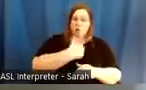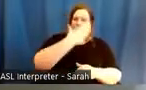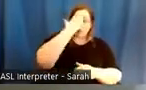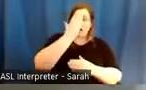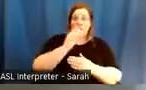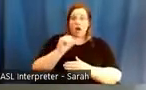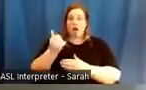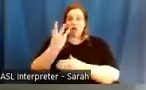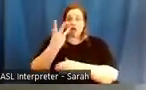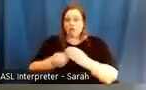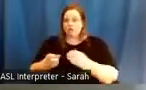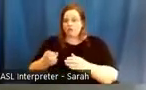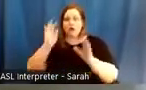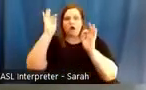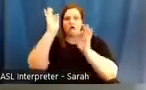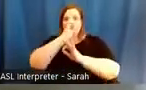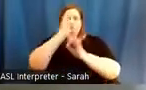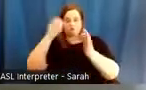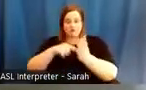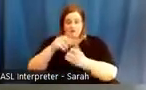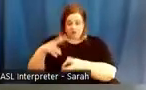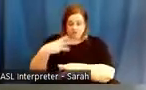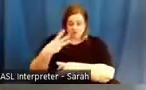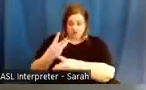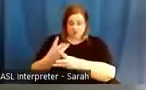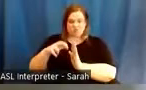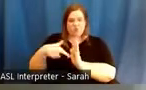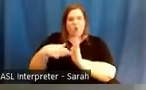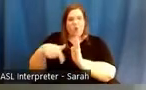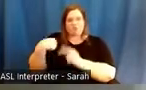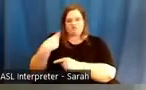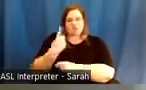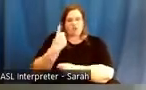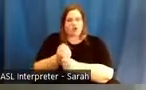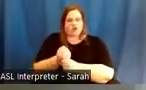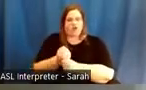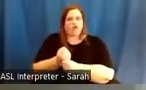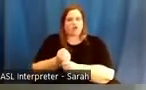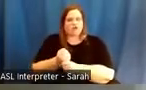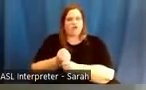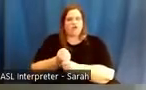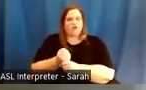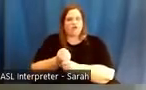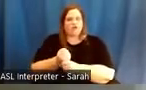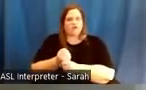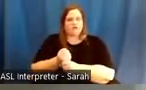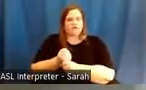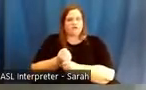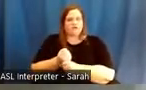new to me. I've been in this role for about a year, and I think I will echo